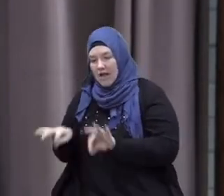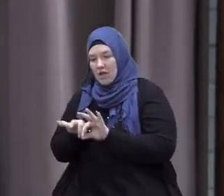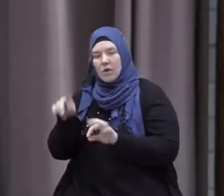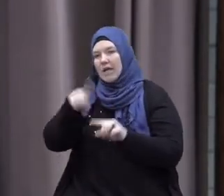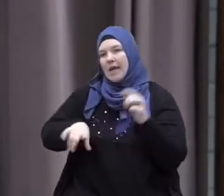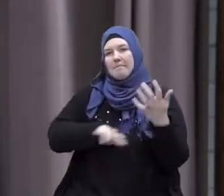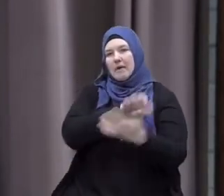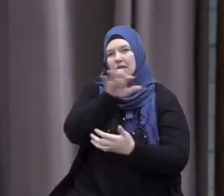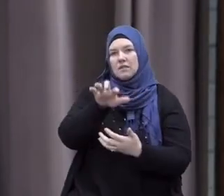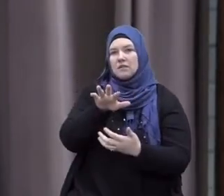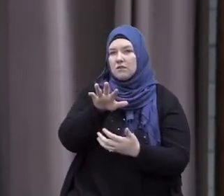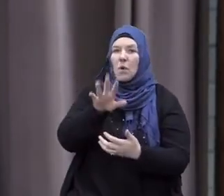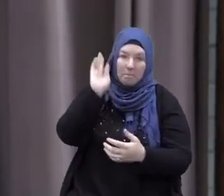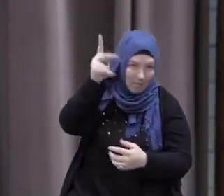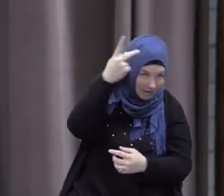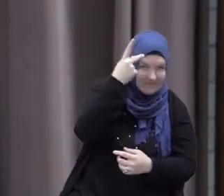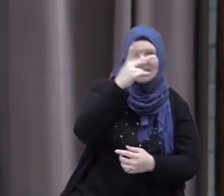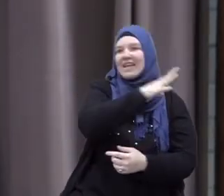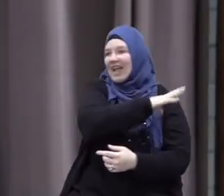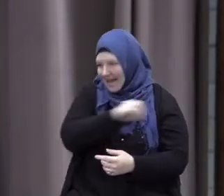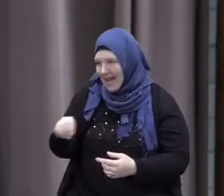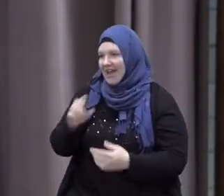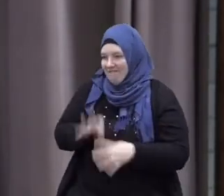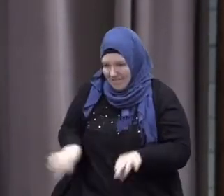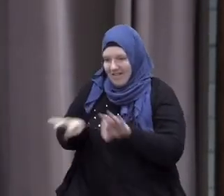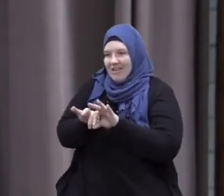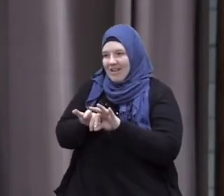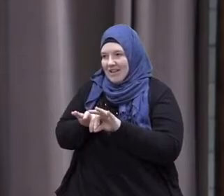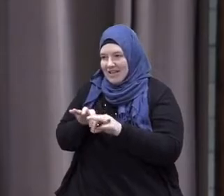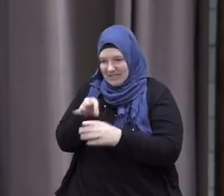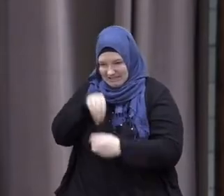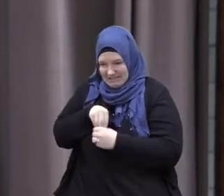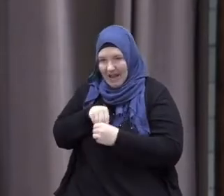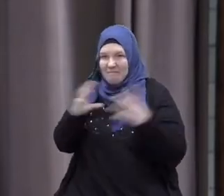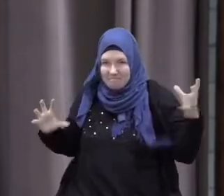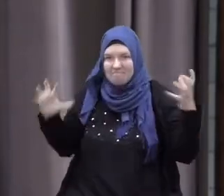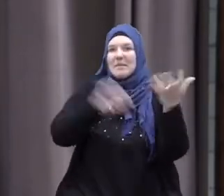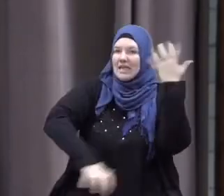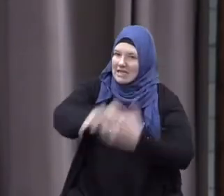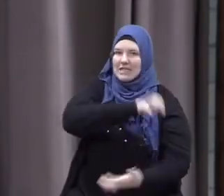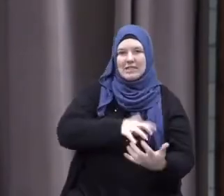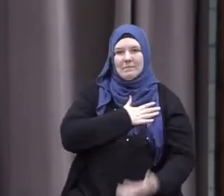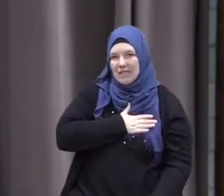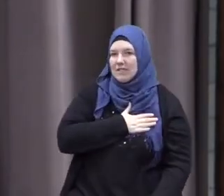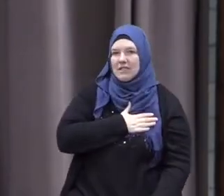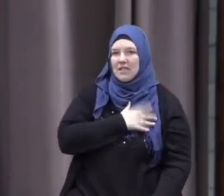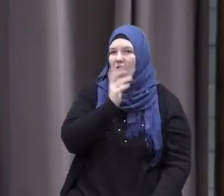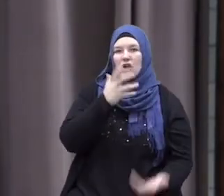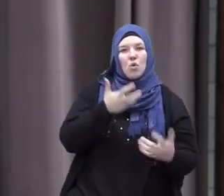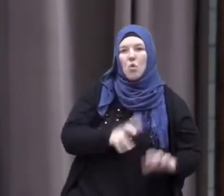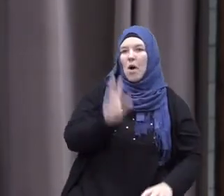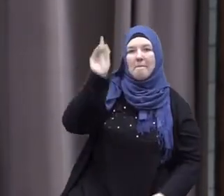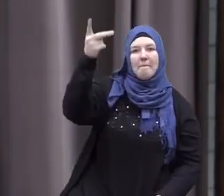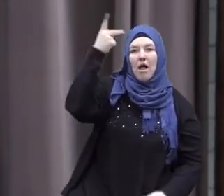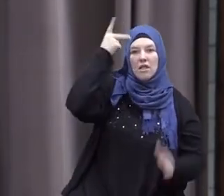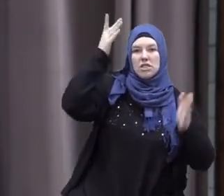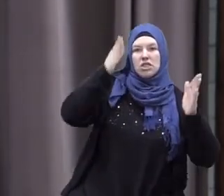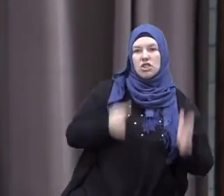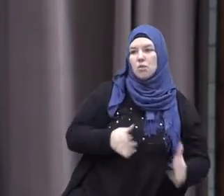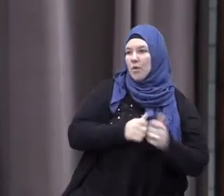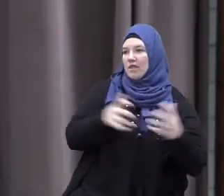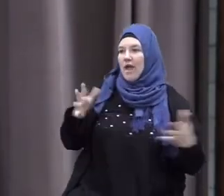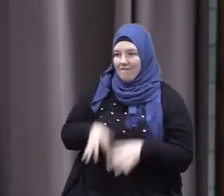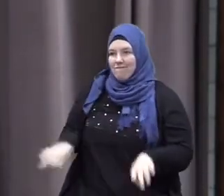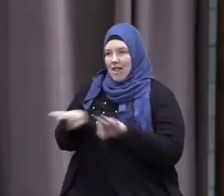We should mix them. There should be no politics without morality. We should take money out